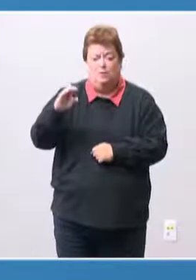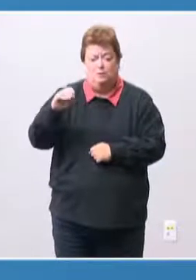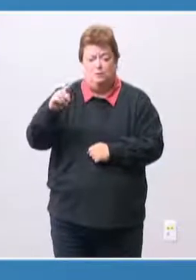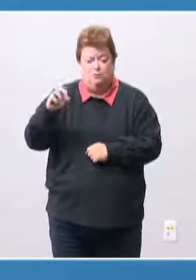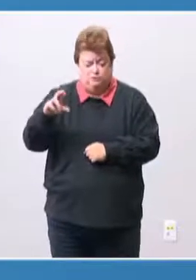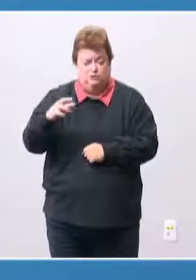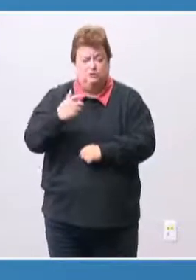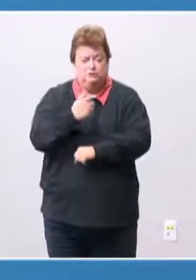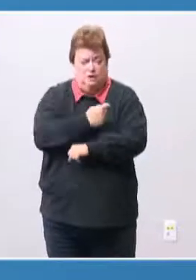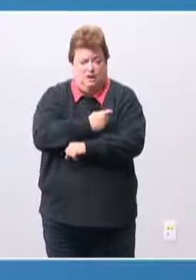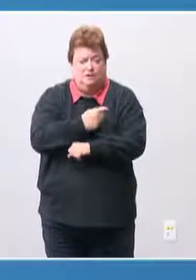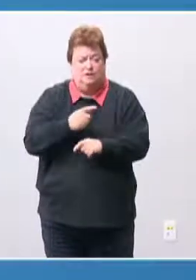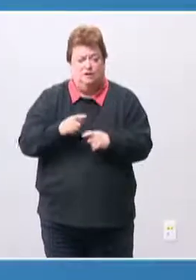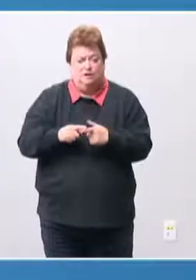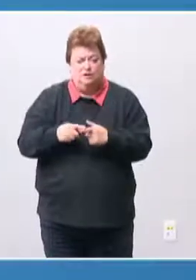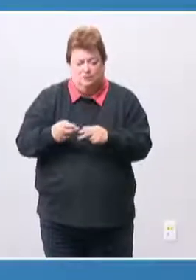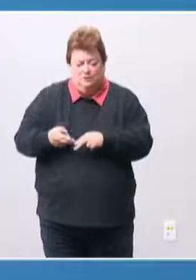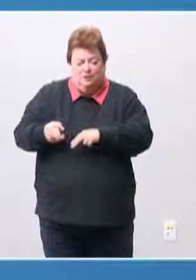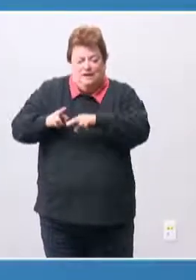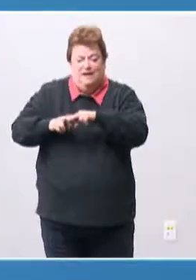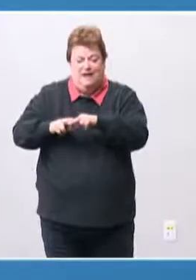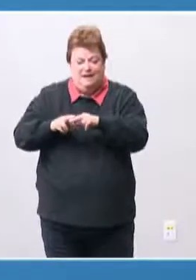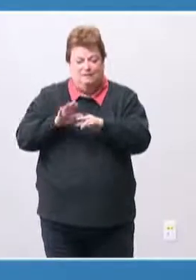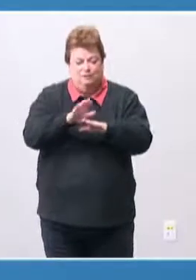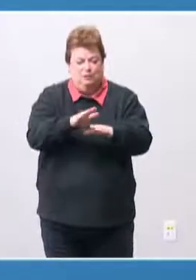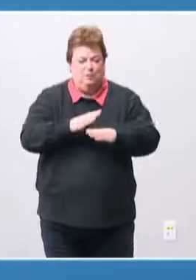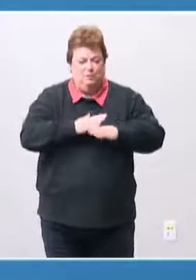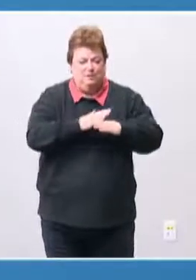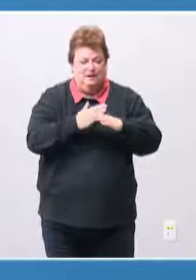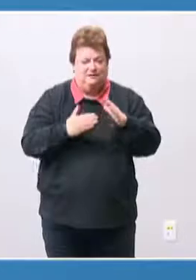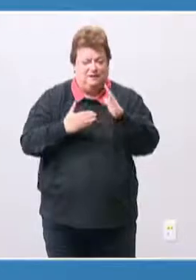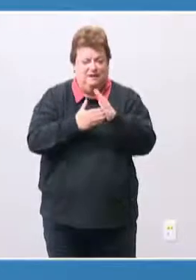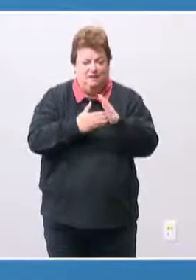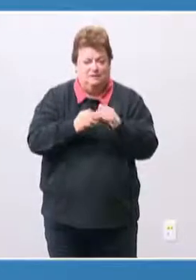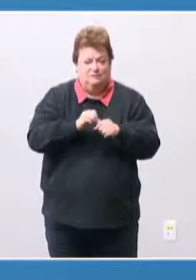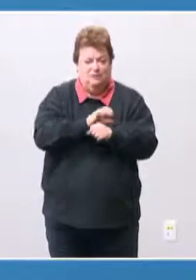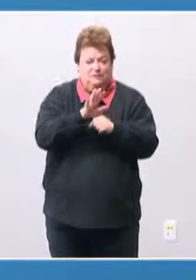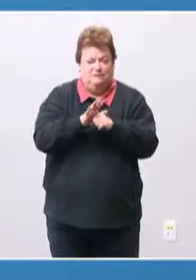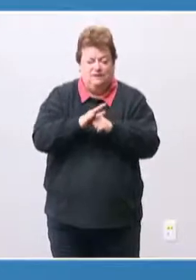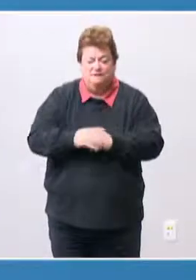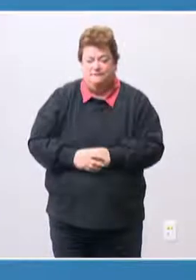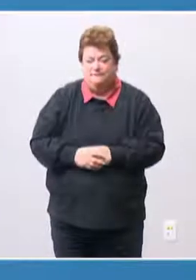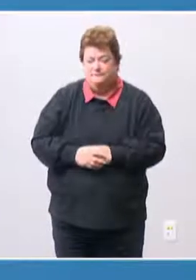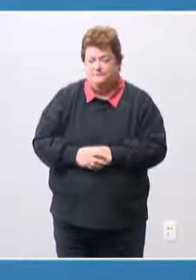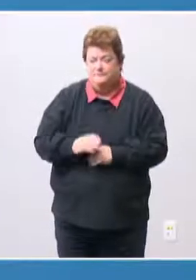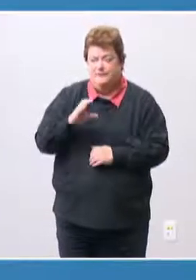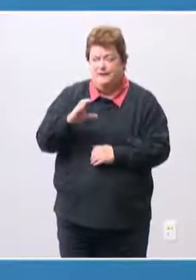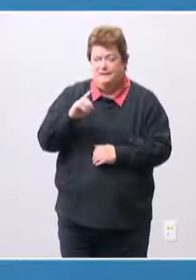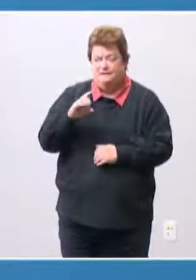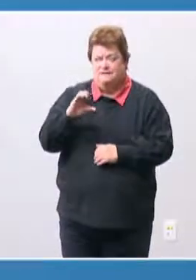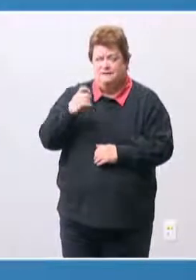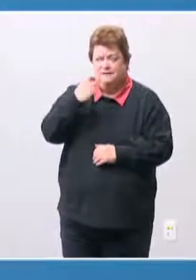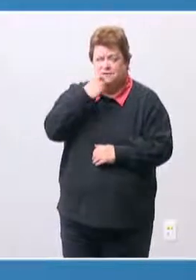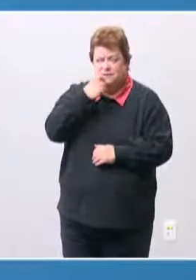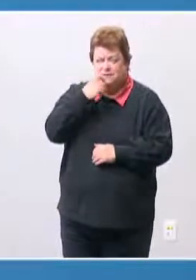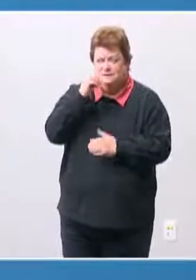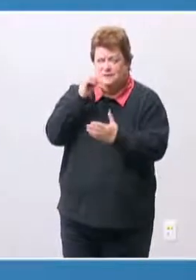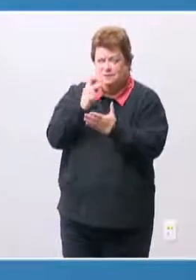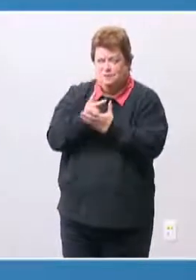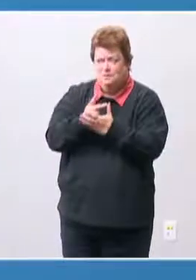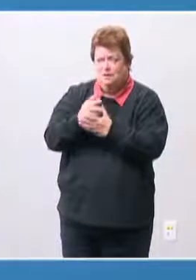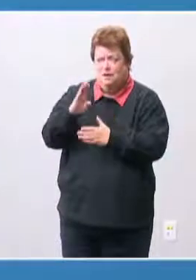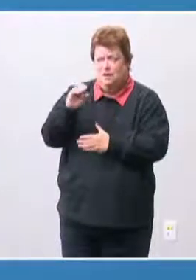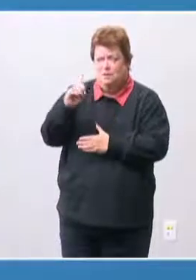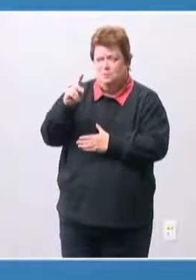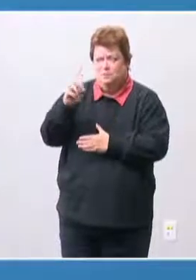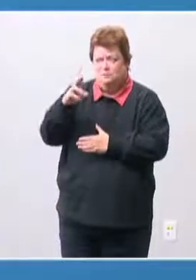to enhance existing protection against COVID-19. The CDC recently approved booster doses